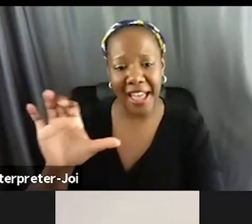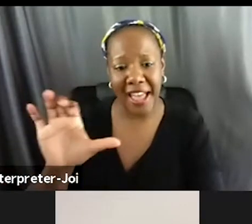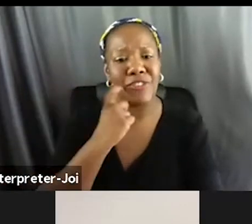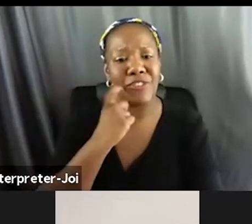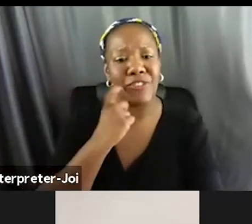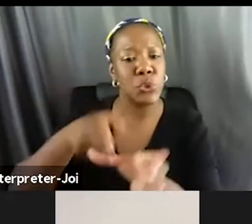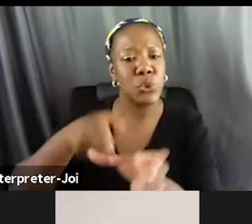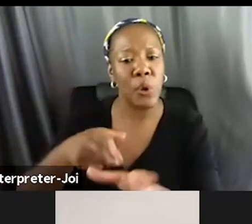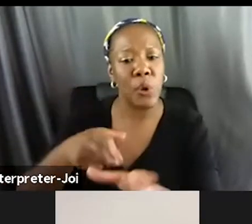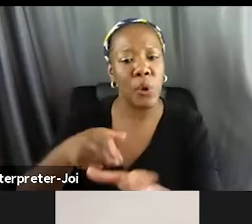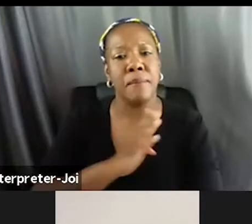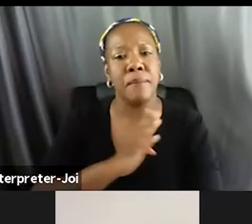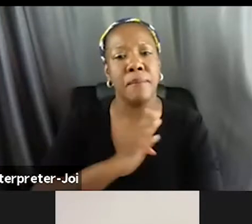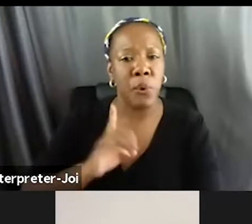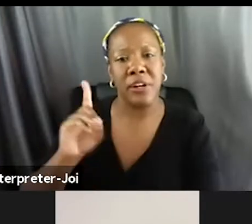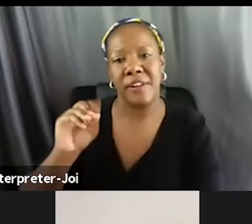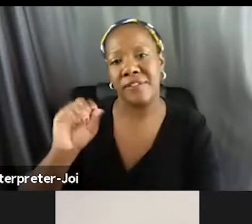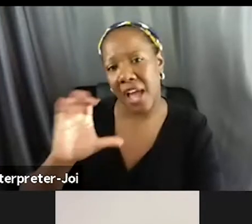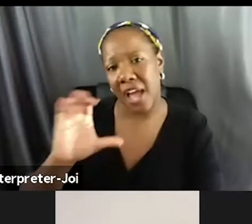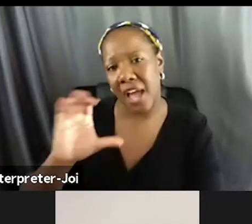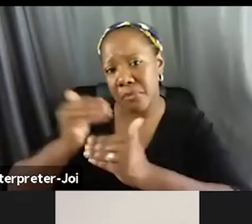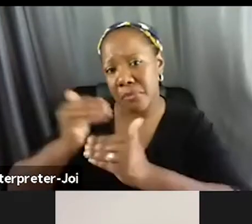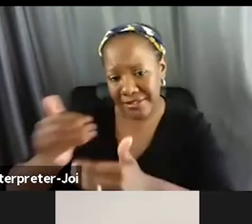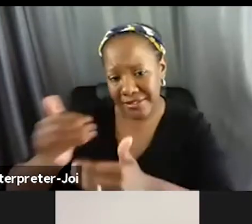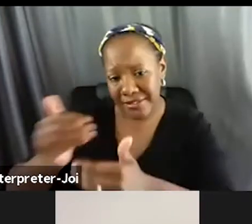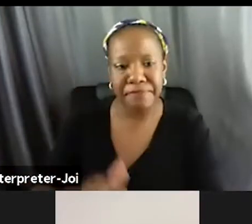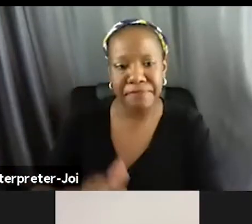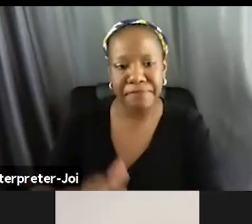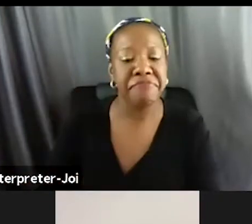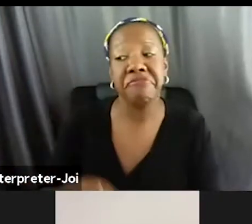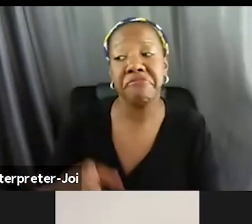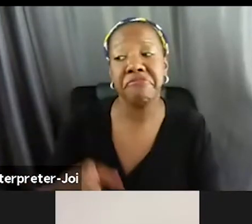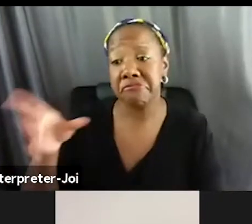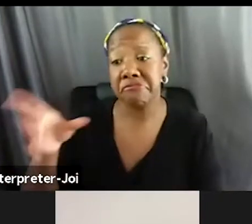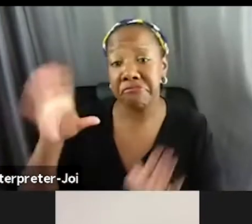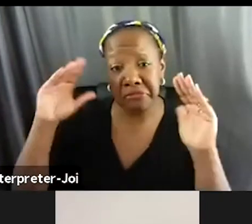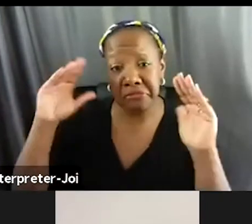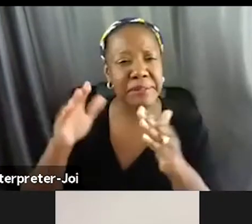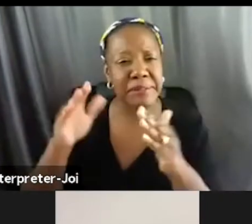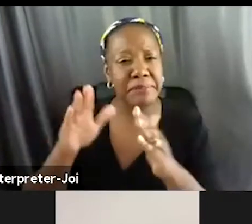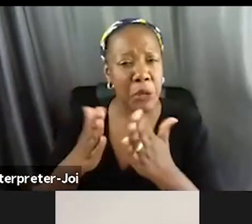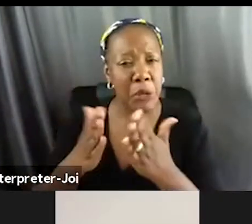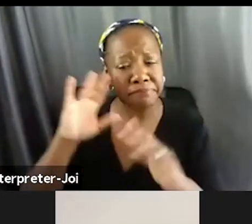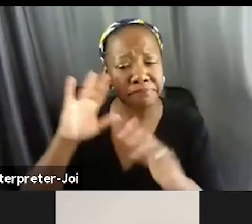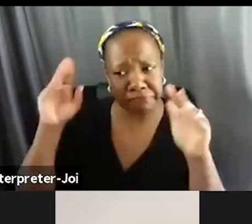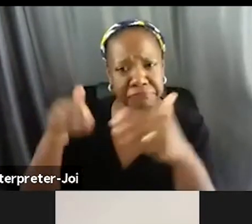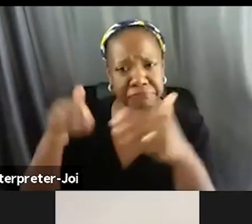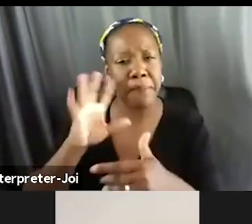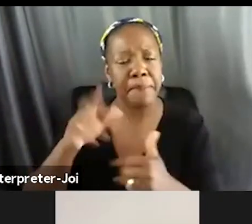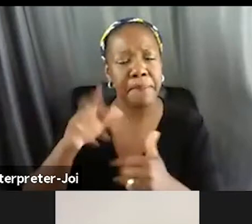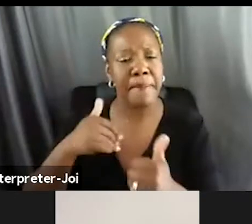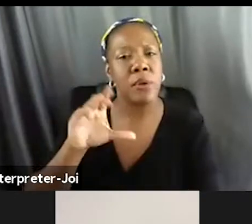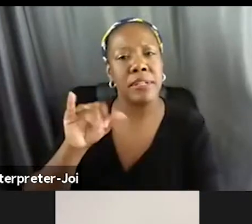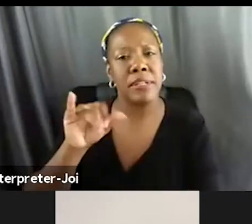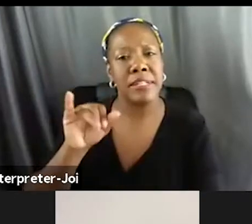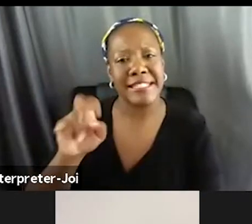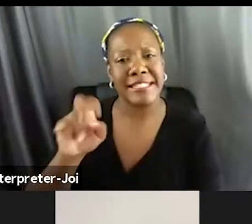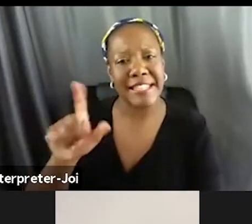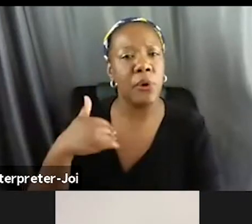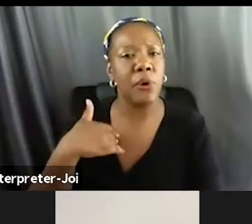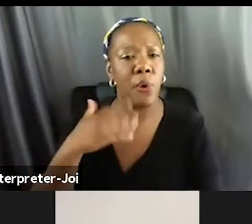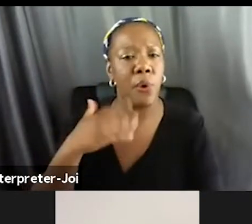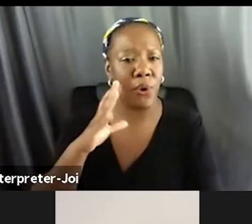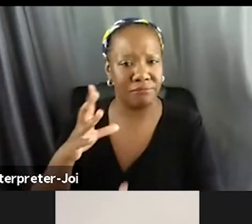Her documentary, The Invalid Corpse, about disabled Civil War soldiers, was recently licensed to Alaska Airlines